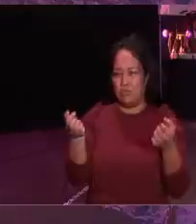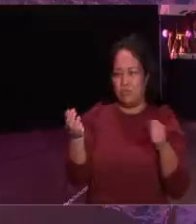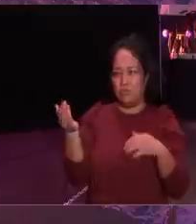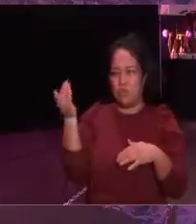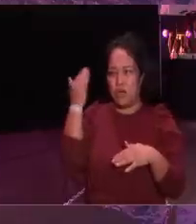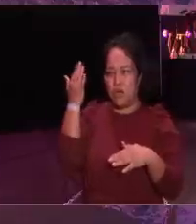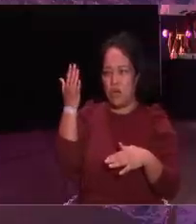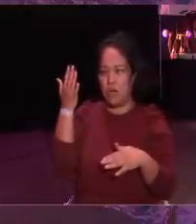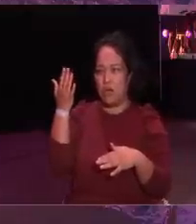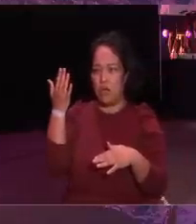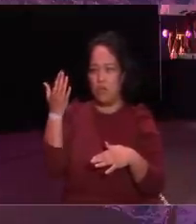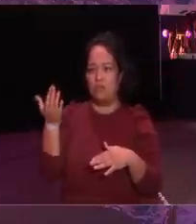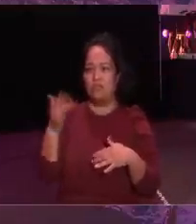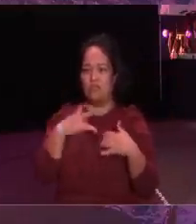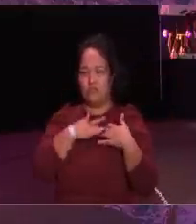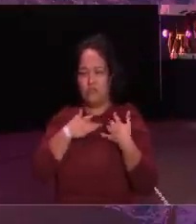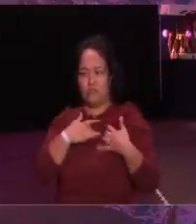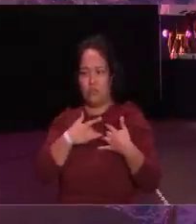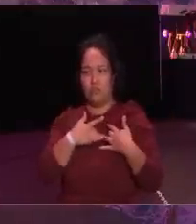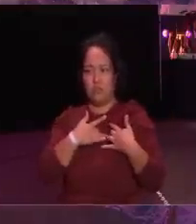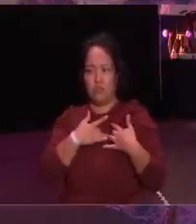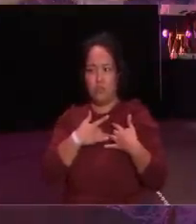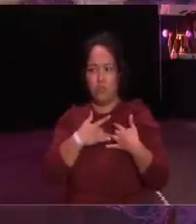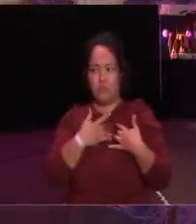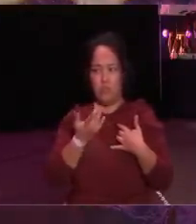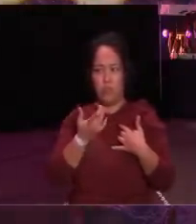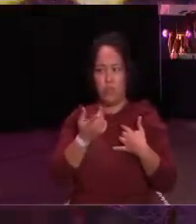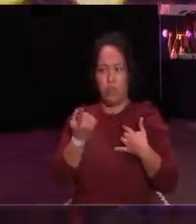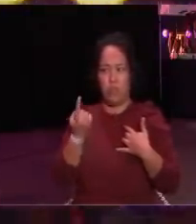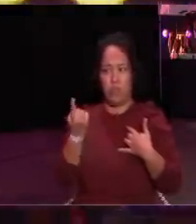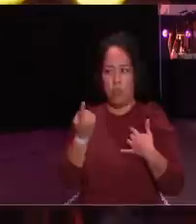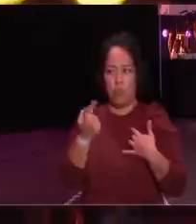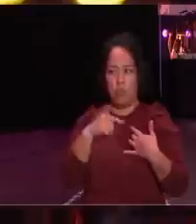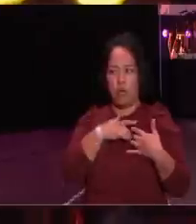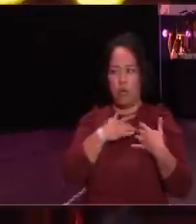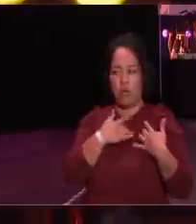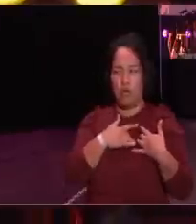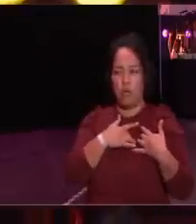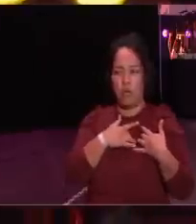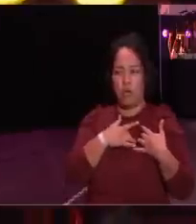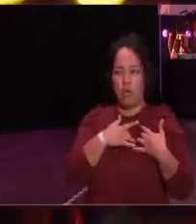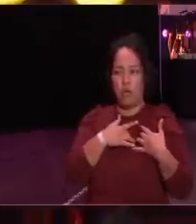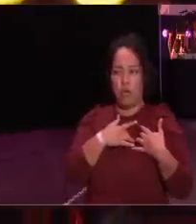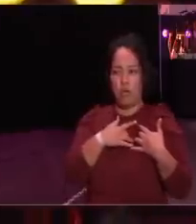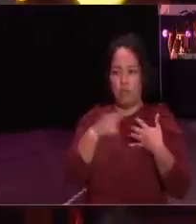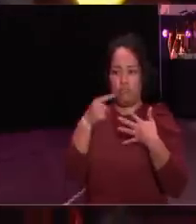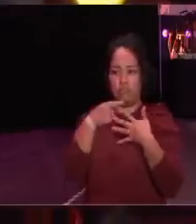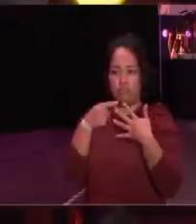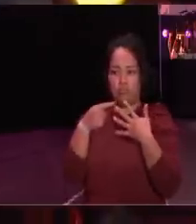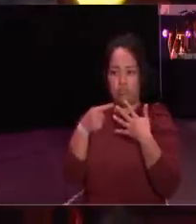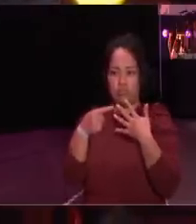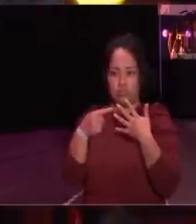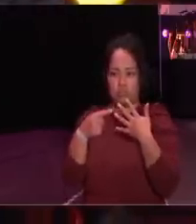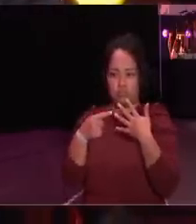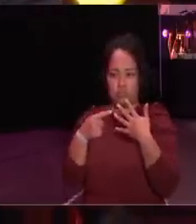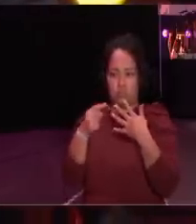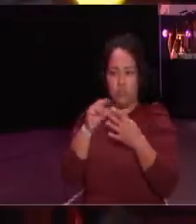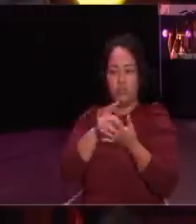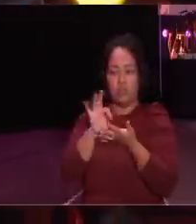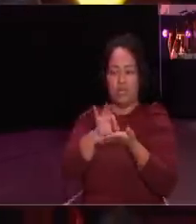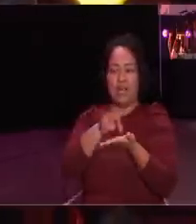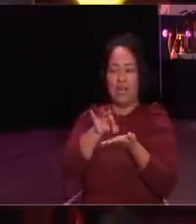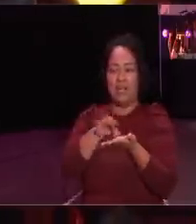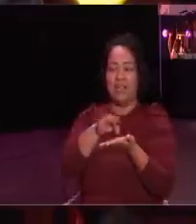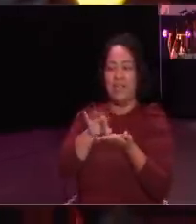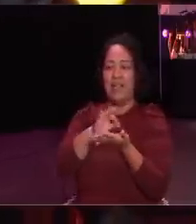what's in someone's heart, cuente las horas que invierte en algún asunto. Count the hours that they invest in something. Y allí va a encontrar